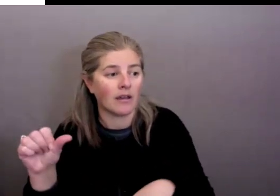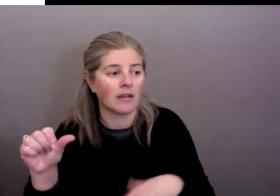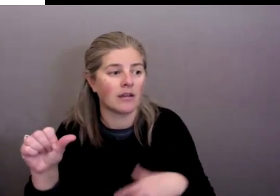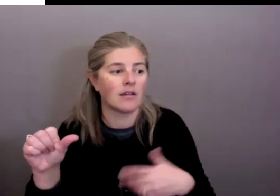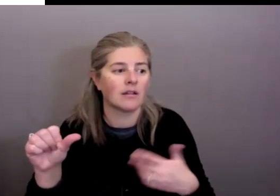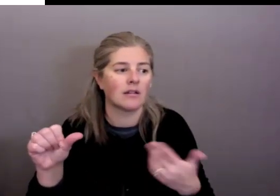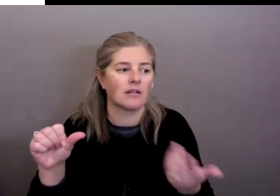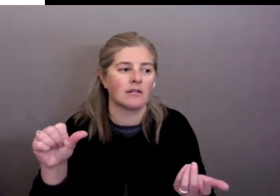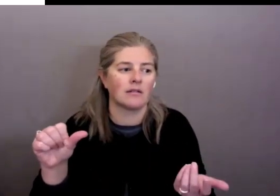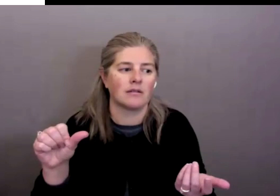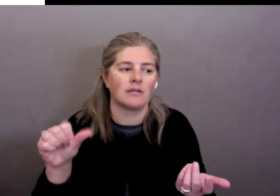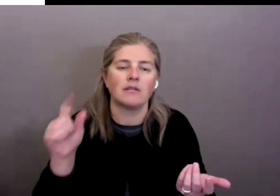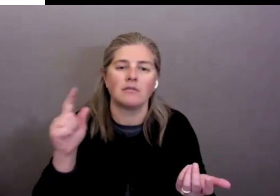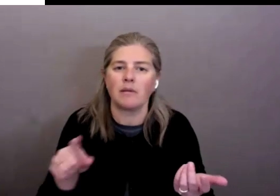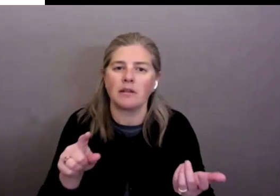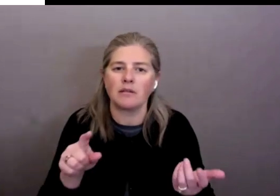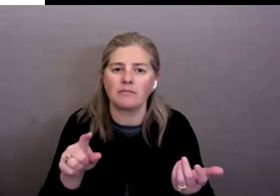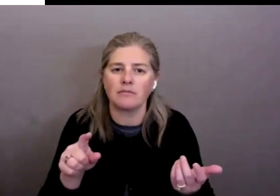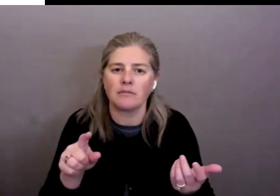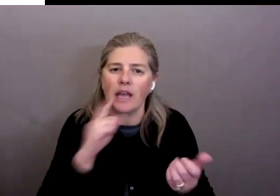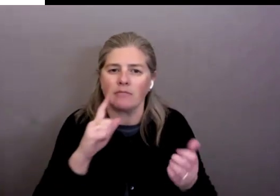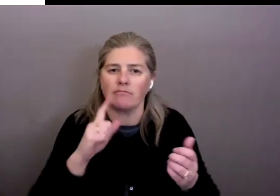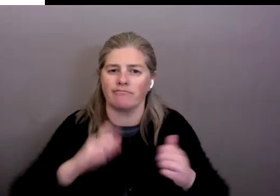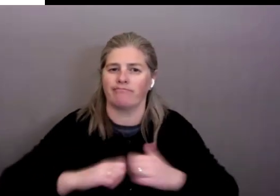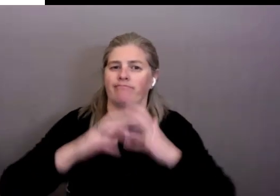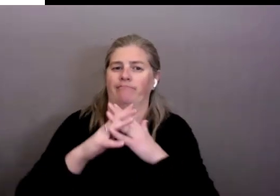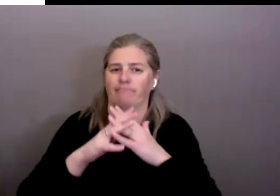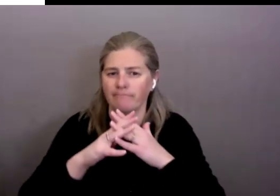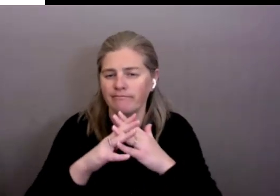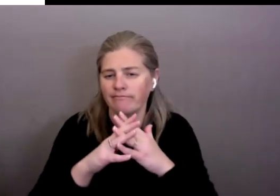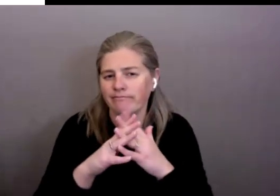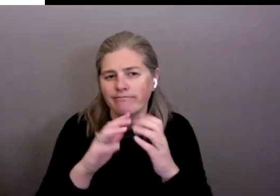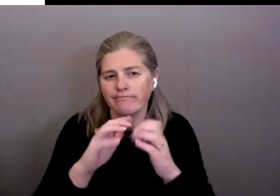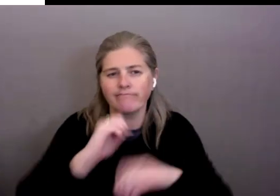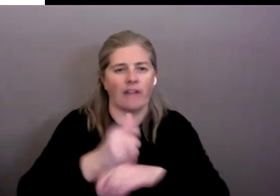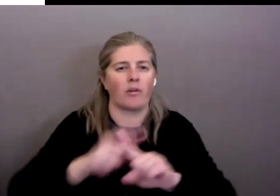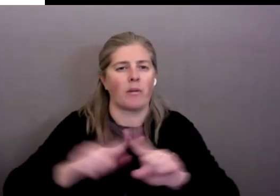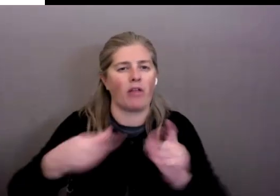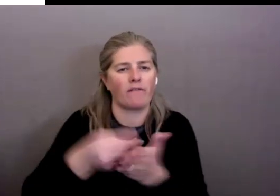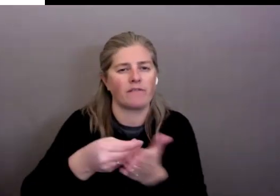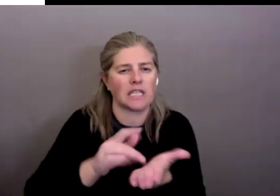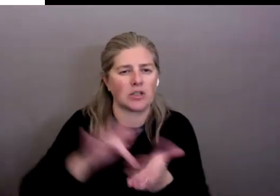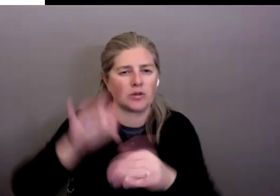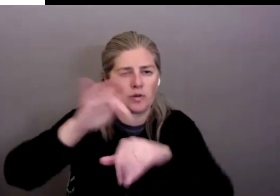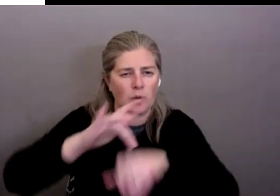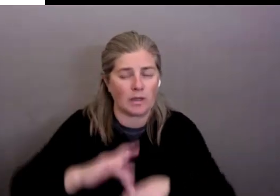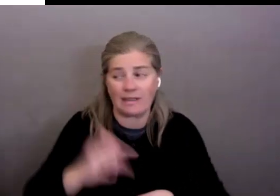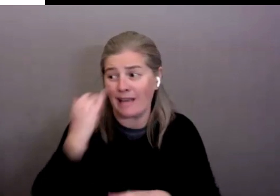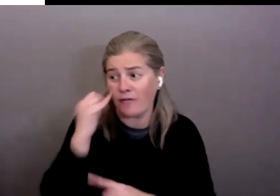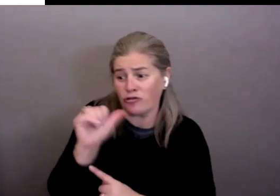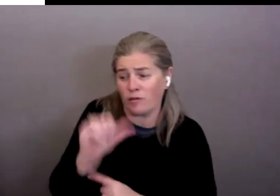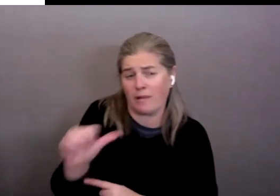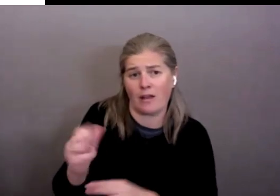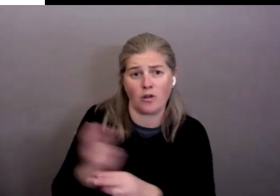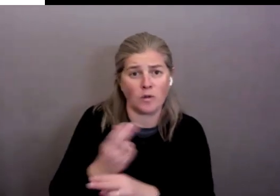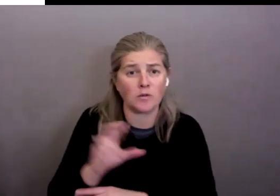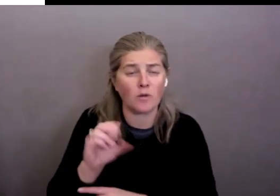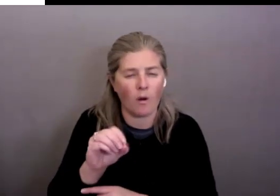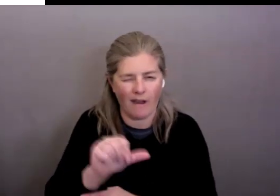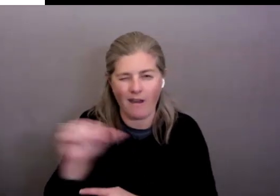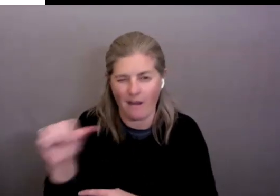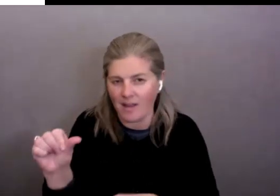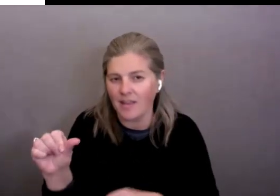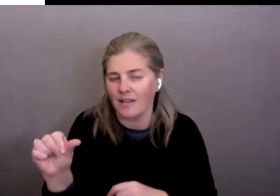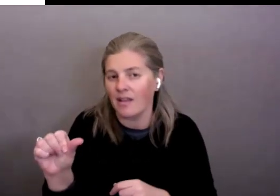or develop an initiative that will then be supported by another funding source. If a AAA uses Older Americans Act funds in this way, any